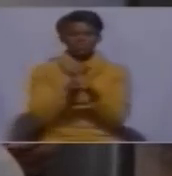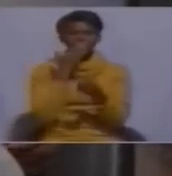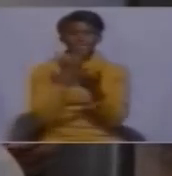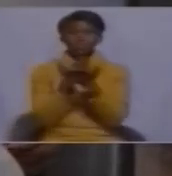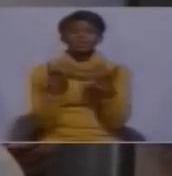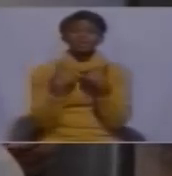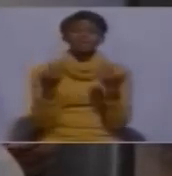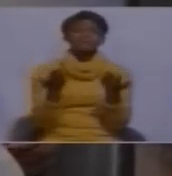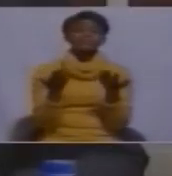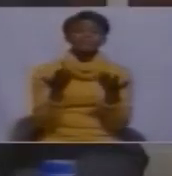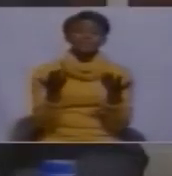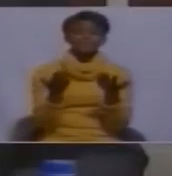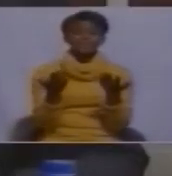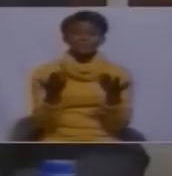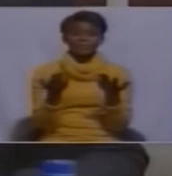had a good document?